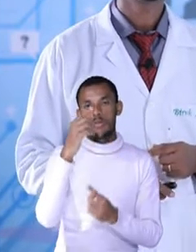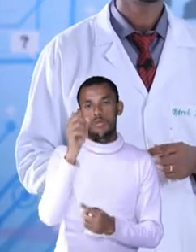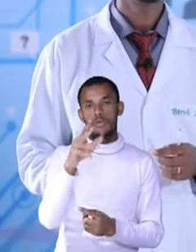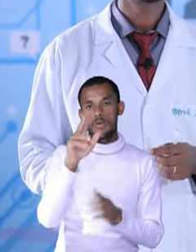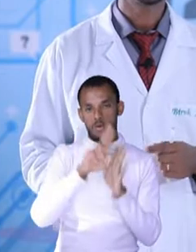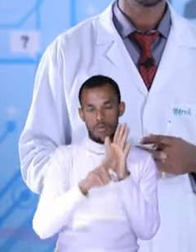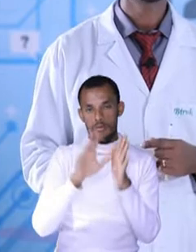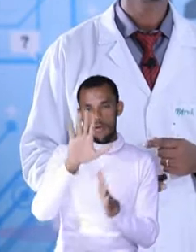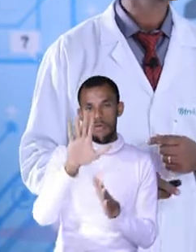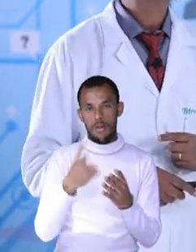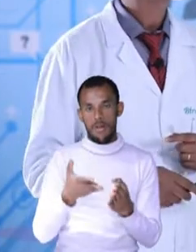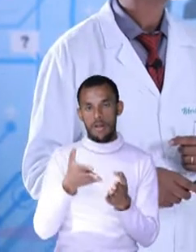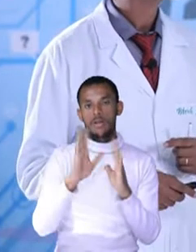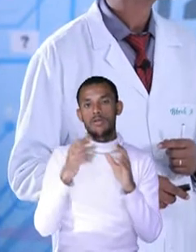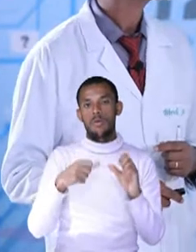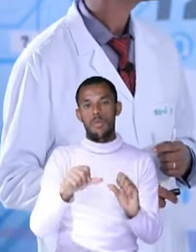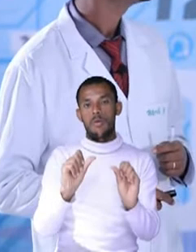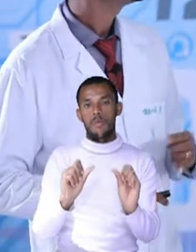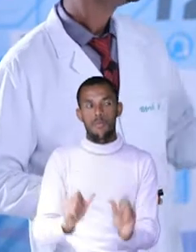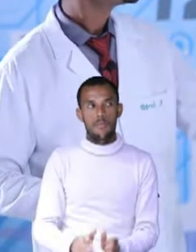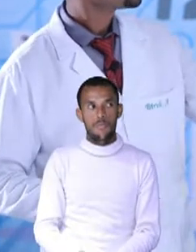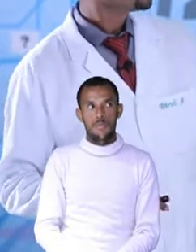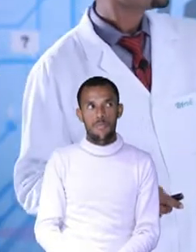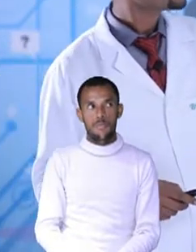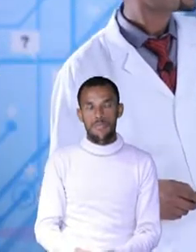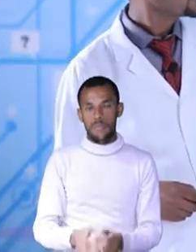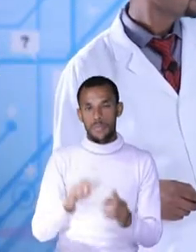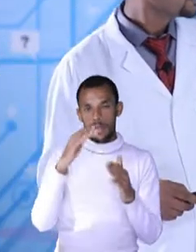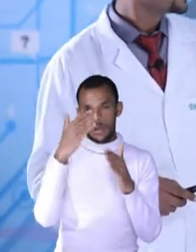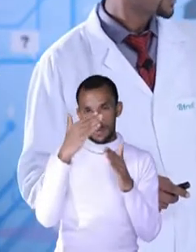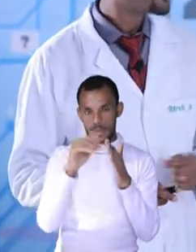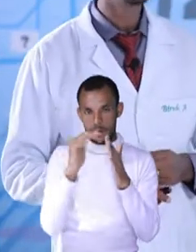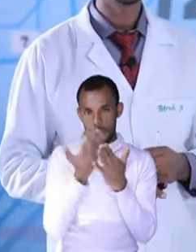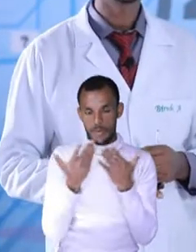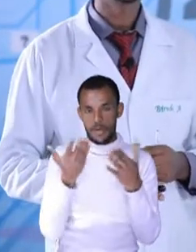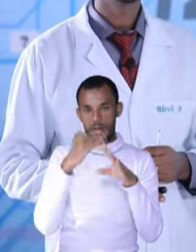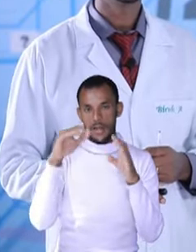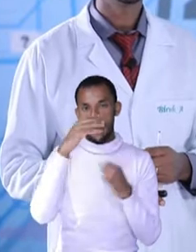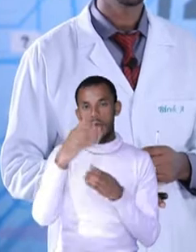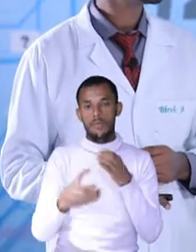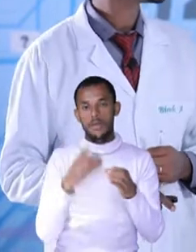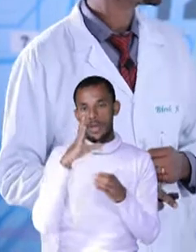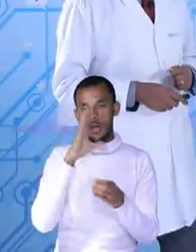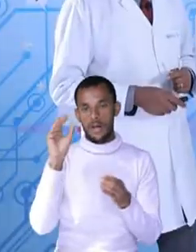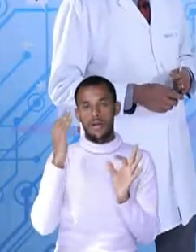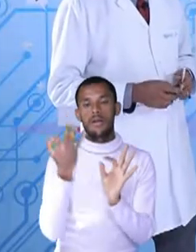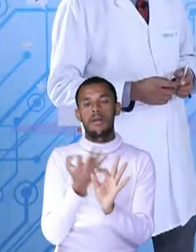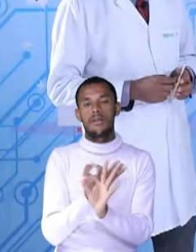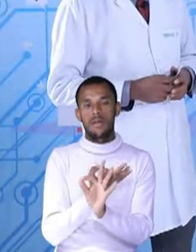5. Okay, let's continue. Some elements in chemistry and